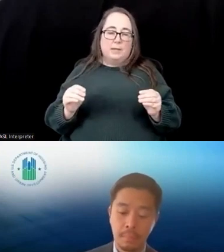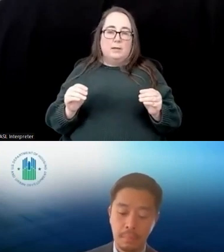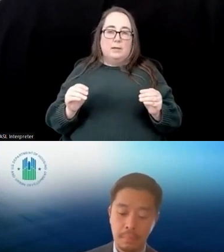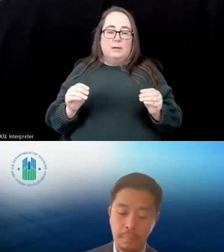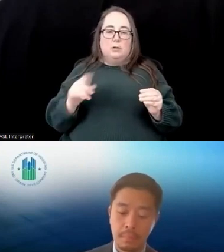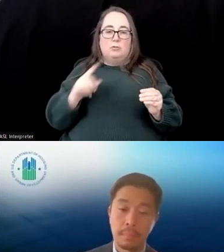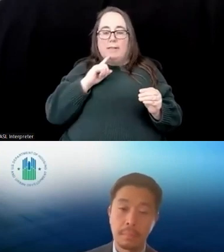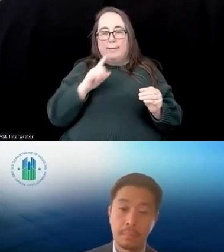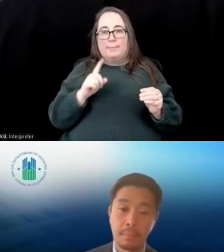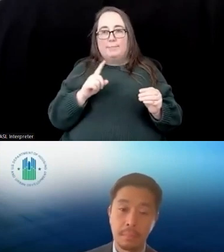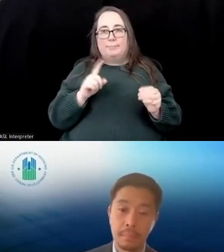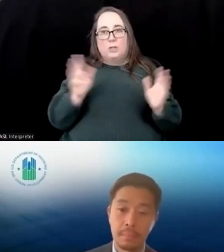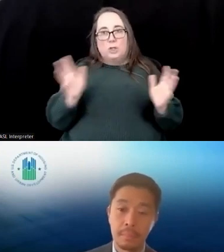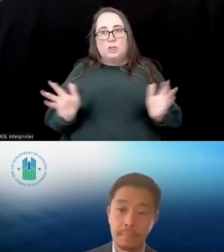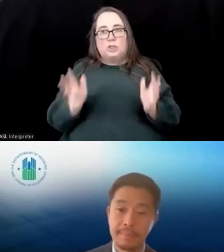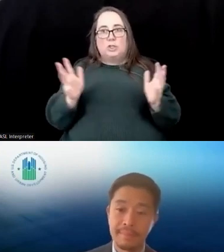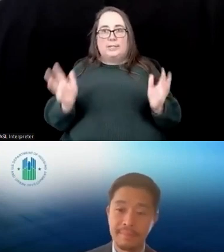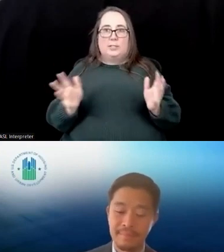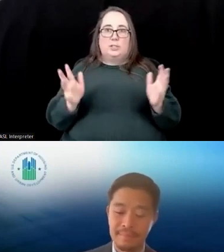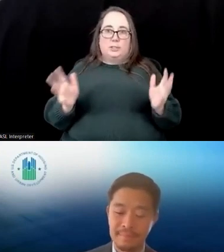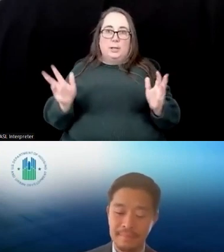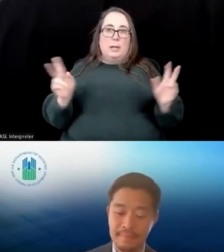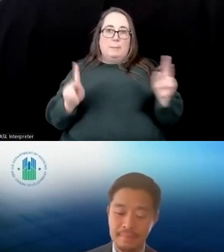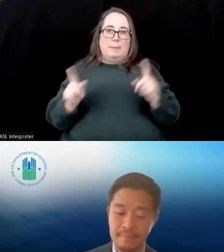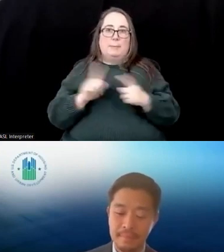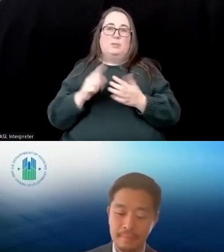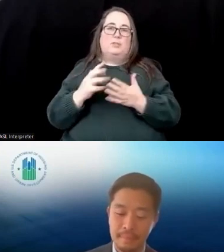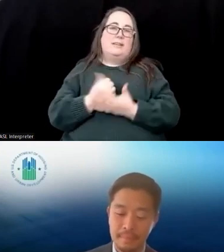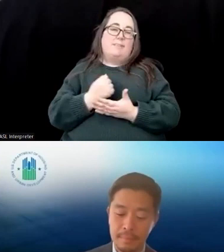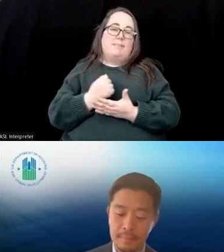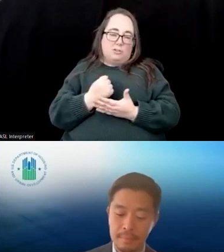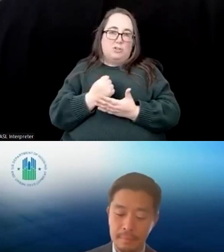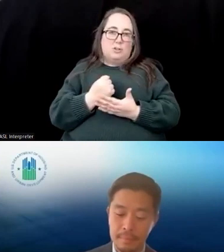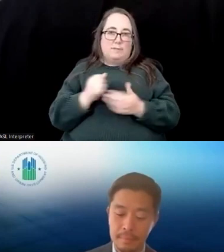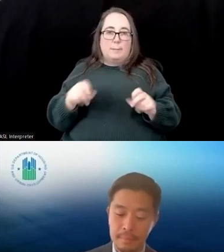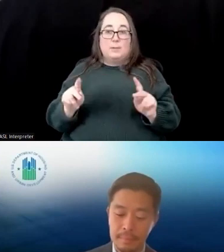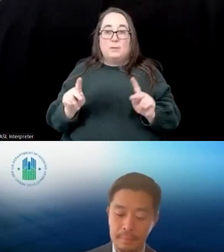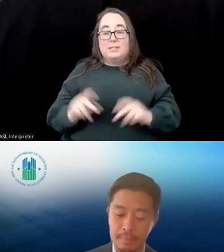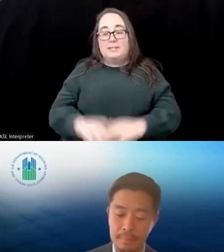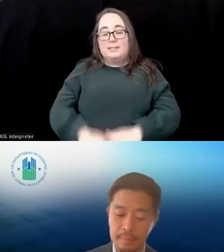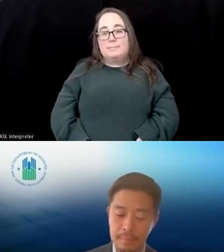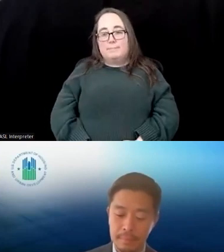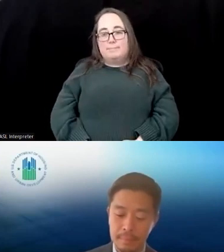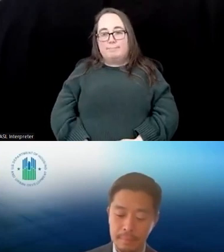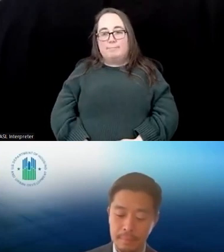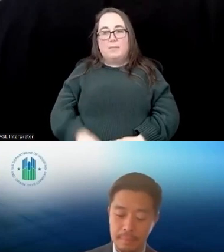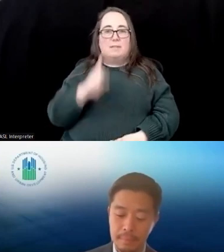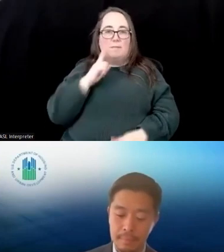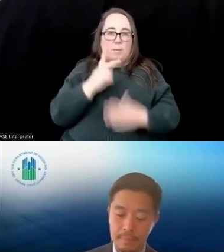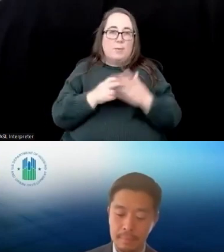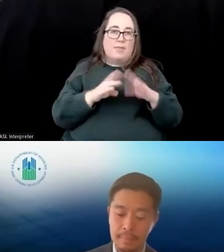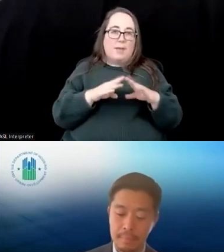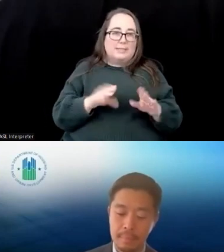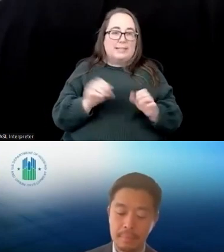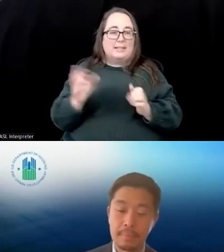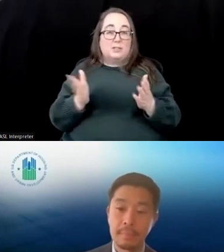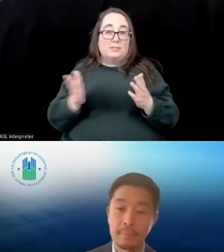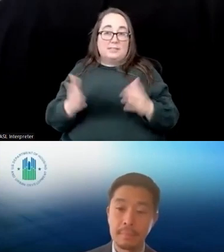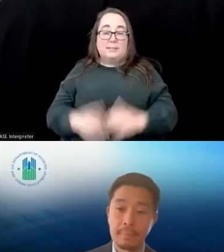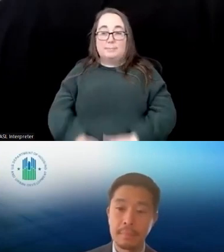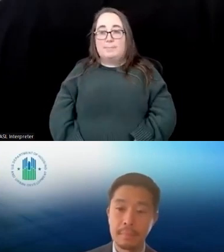really urging and encouraging folks to take advantage of these opportunities on both housing and services.